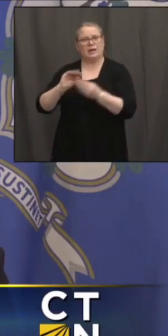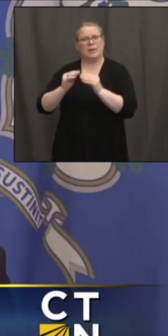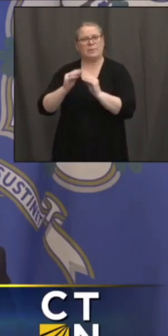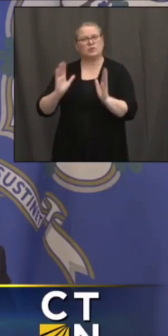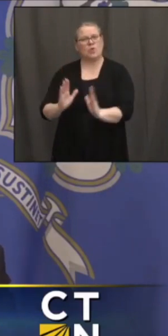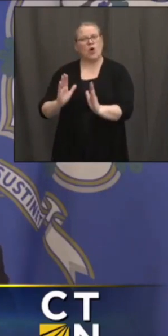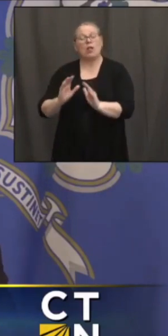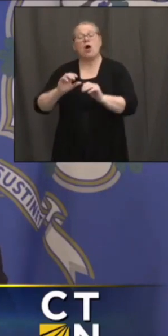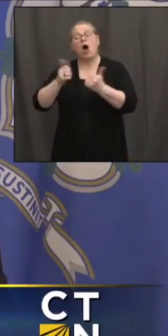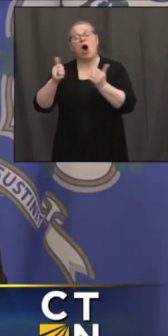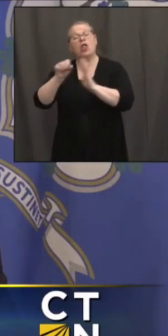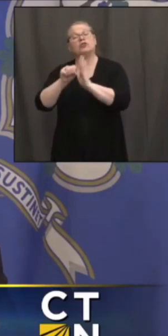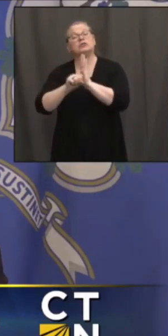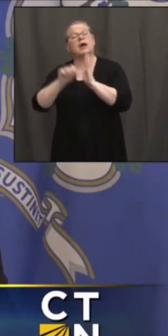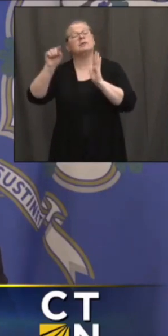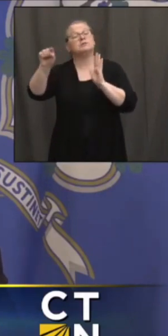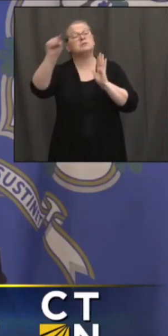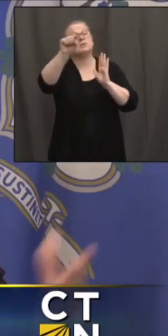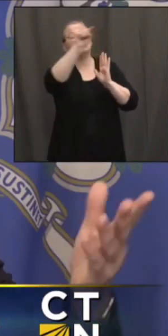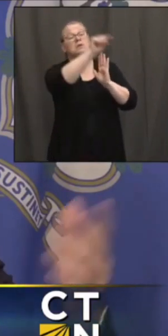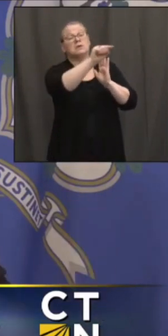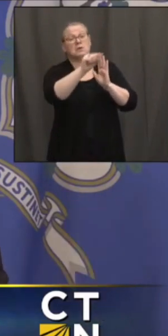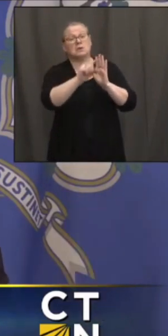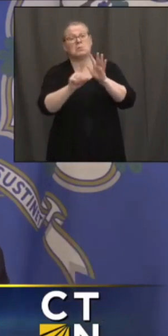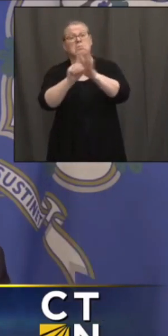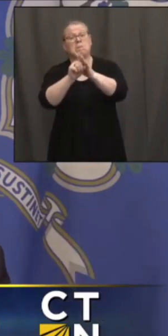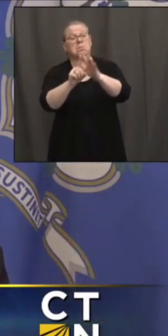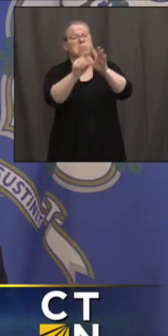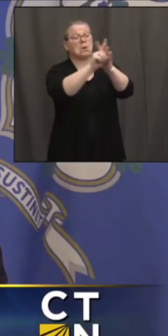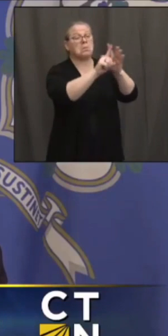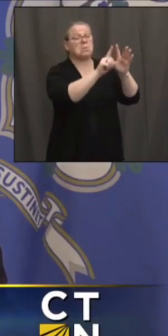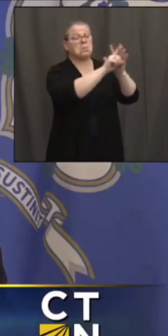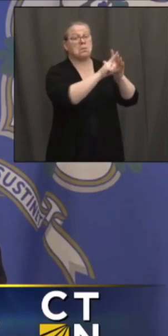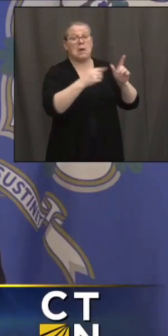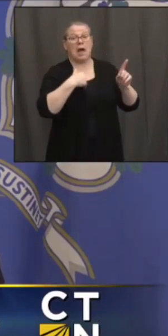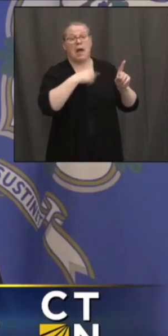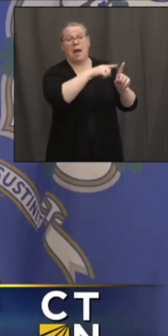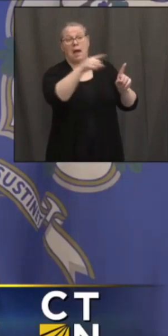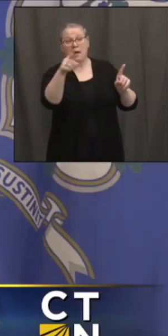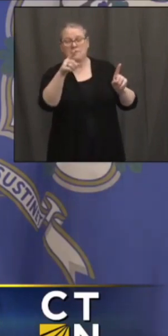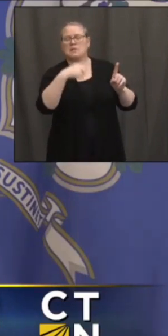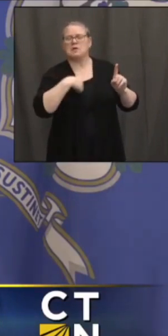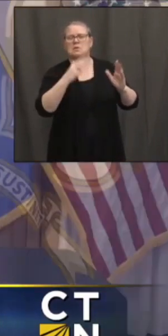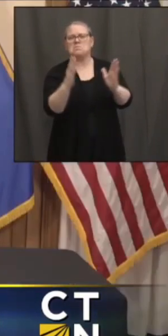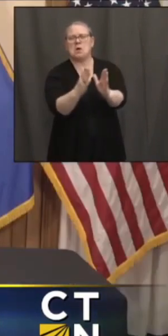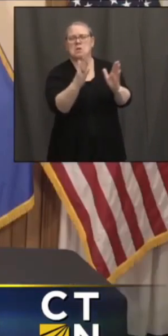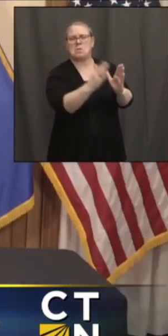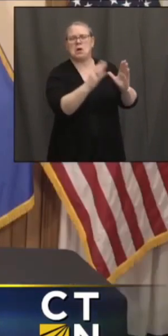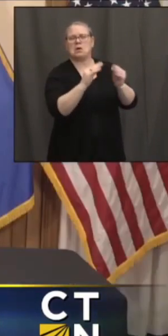other states that are tracking this as well, but we do look across at Europe and we're cautious.